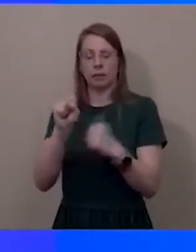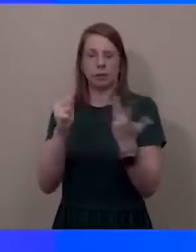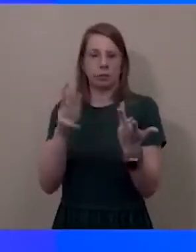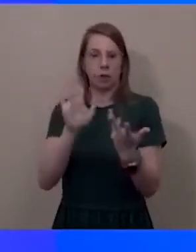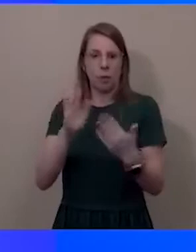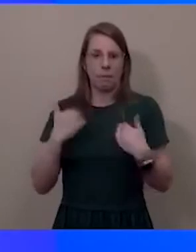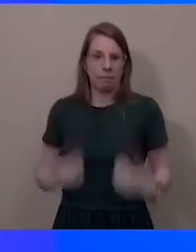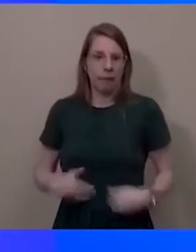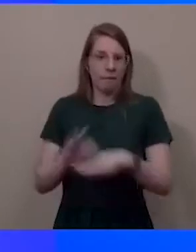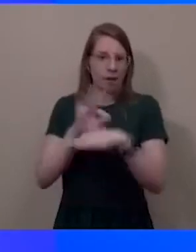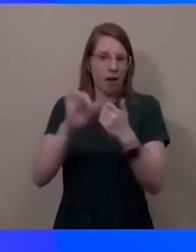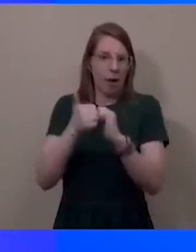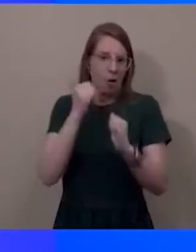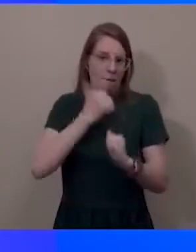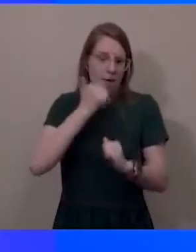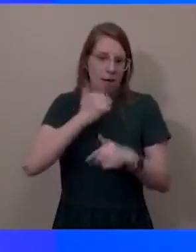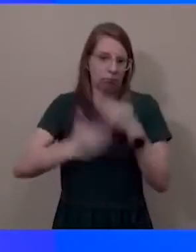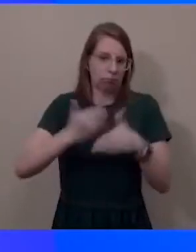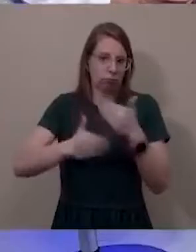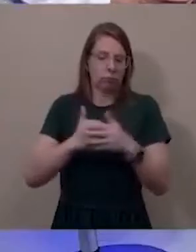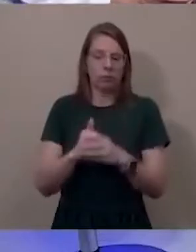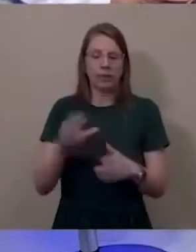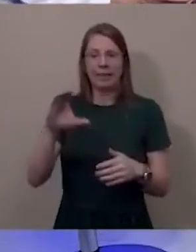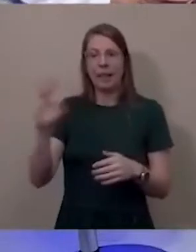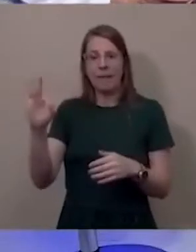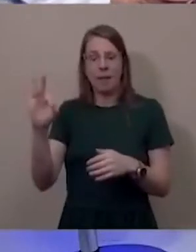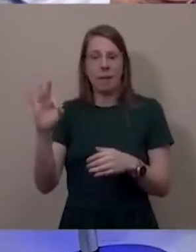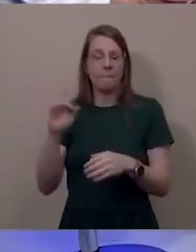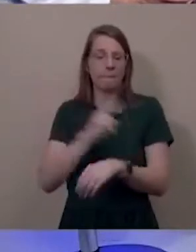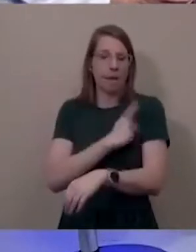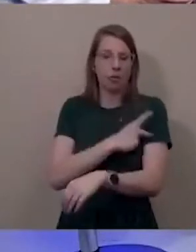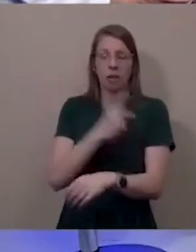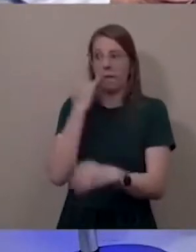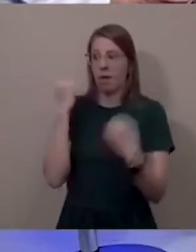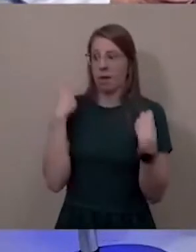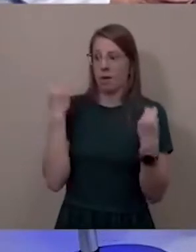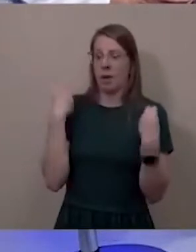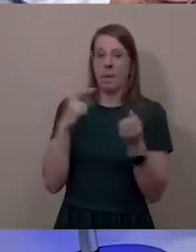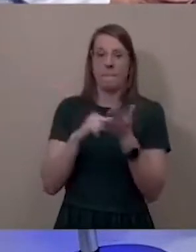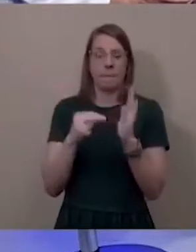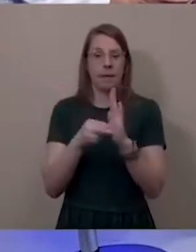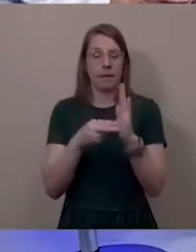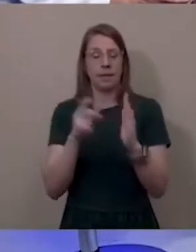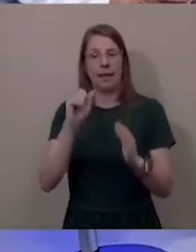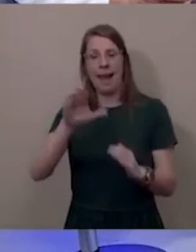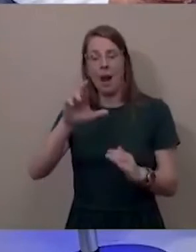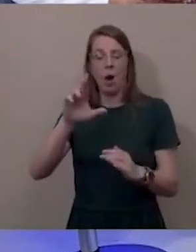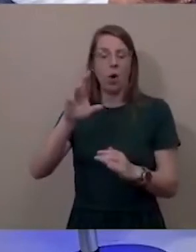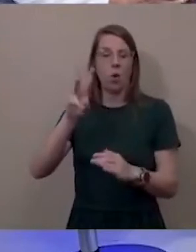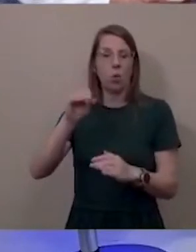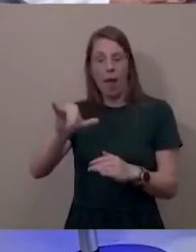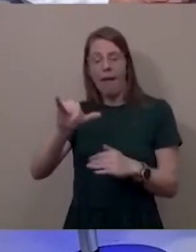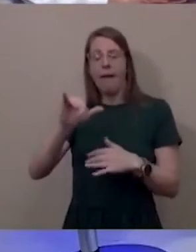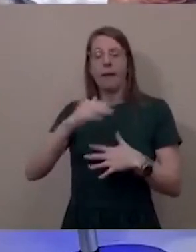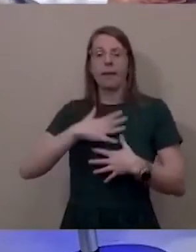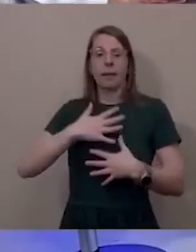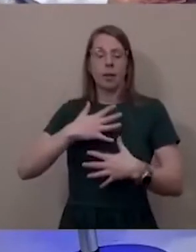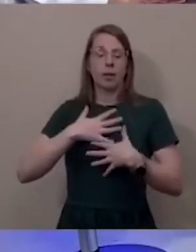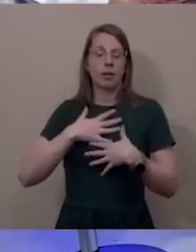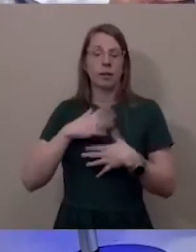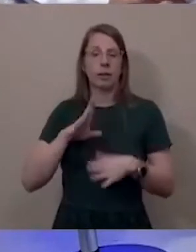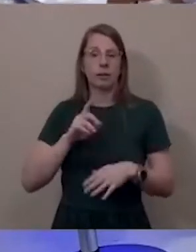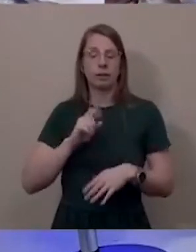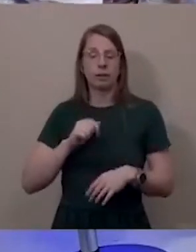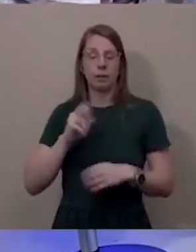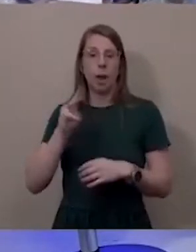day-to-day basis? And We what tell our is your- CF patients out all the Yeah. time, listen, if you exercise, you're going to do the best form of airway clearance to get mucus out of your lung is to exercise